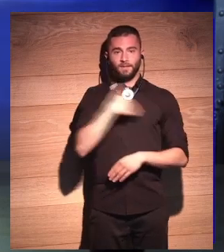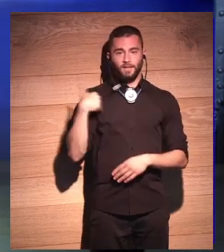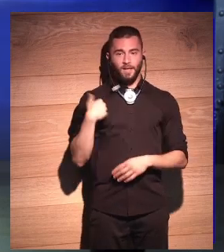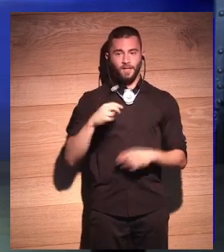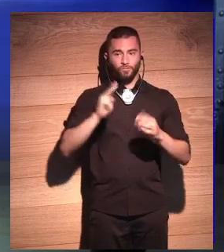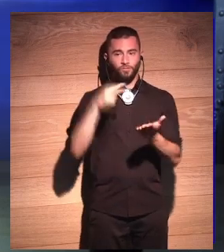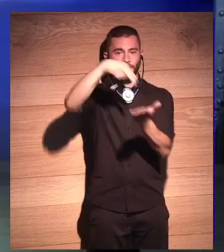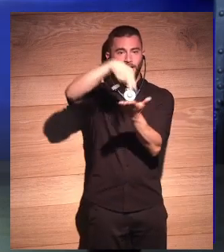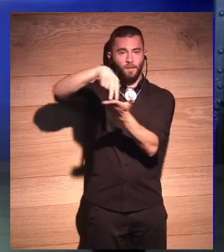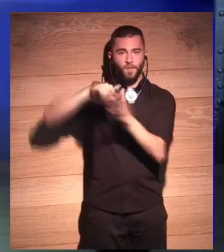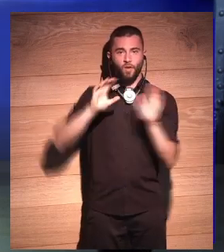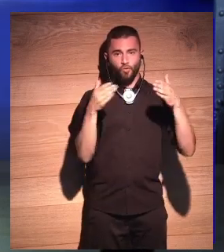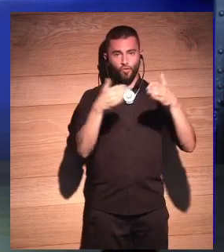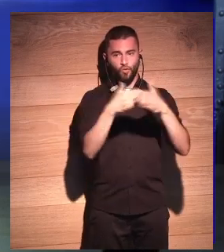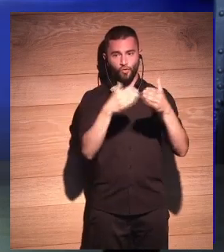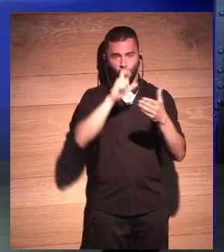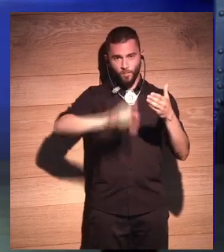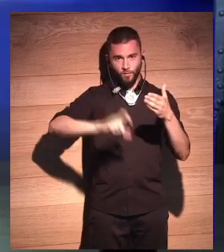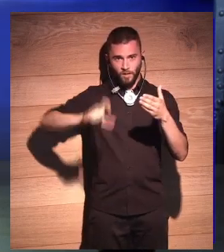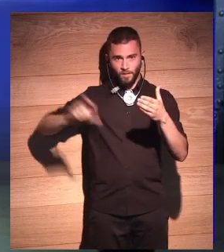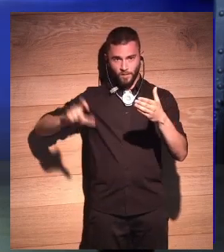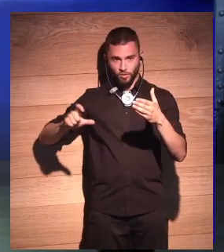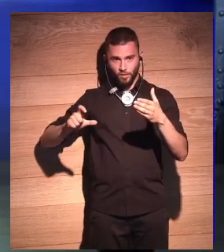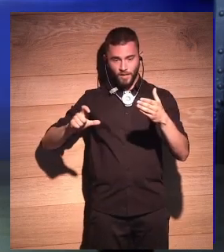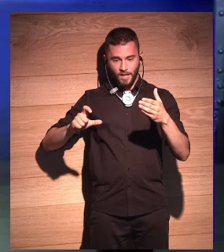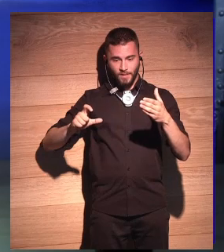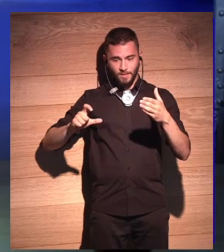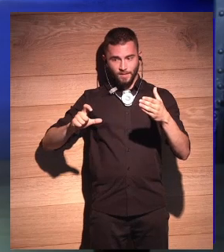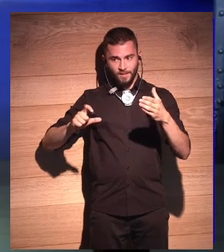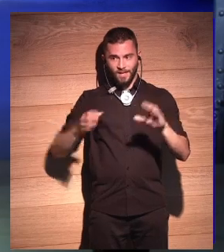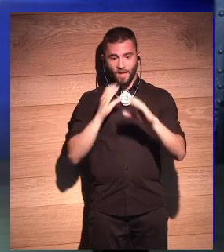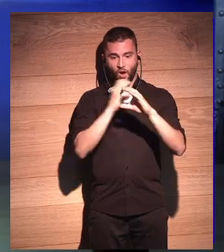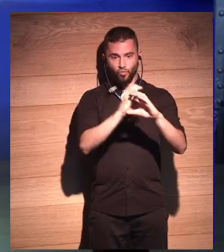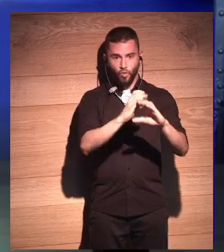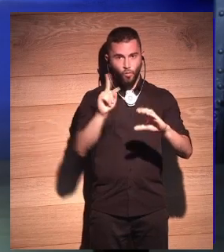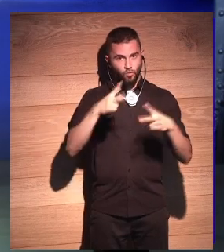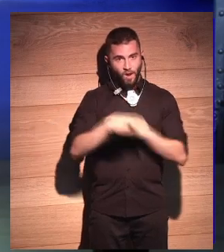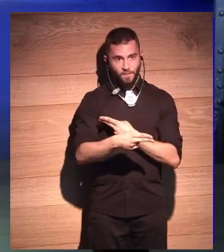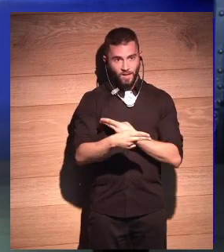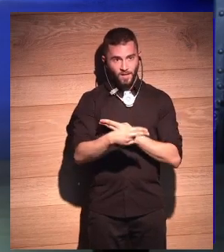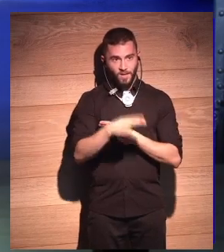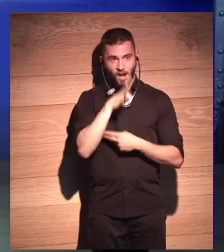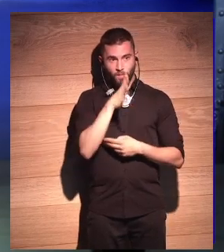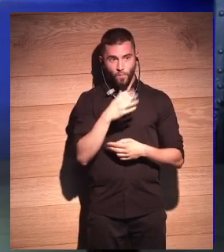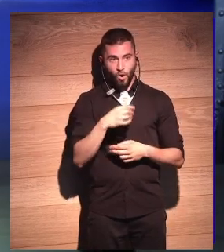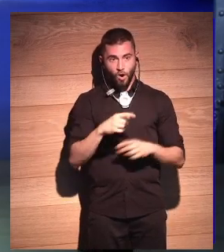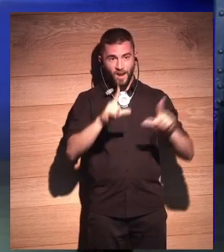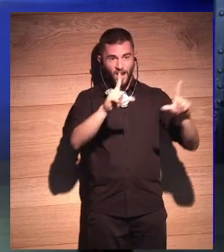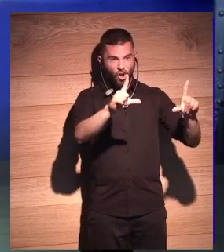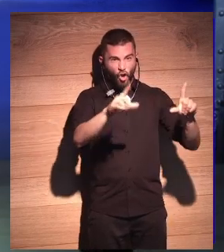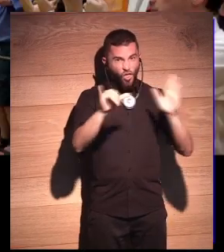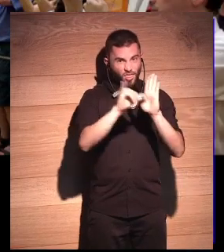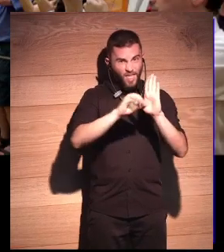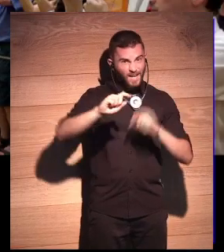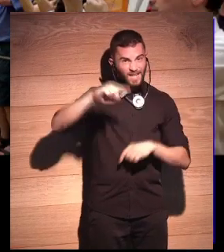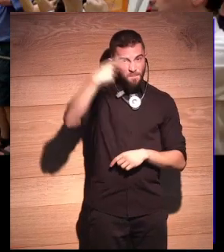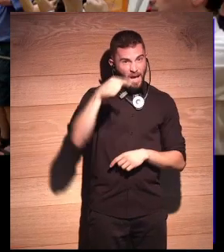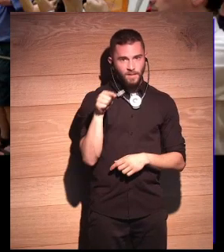tour bus there at the same time. Because this is as close as you can get. But with mixed